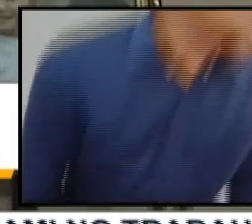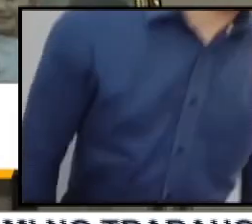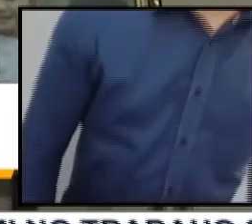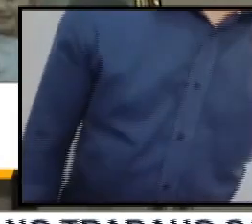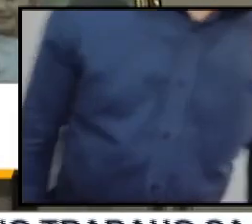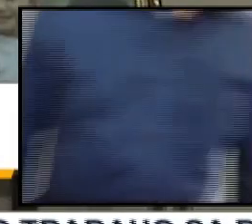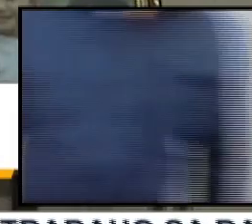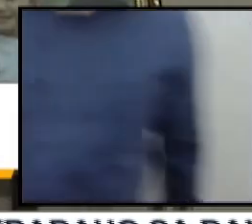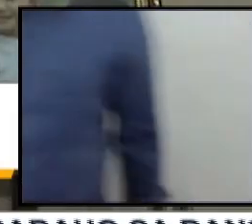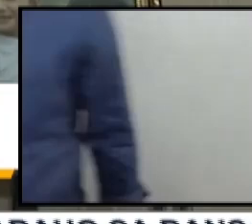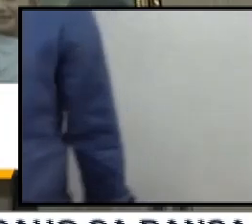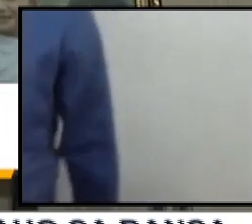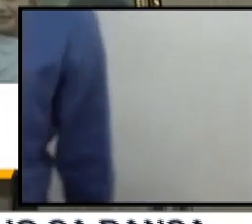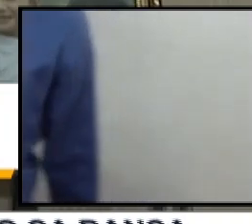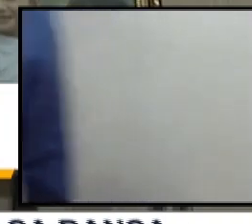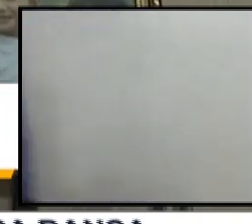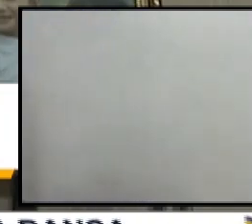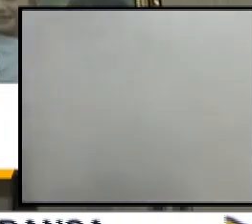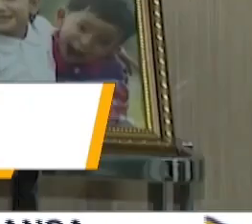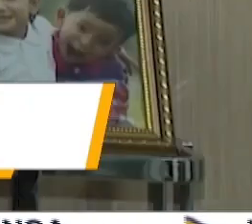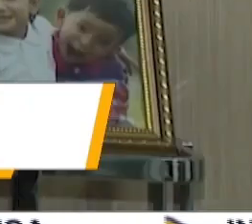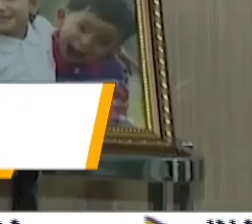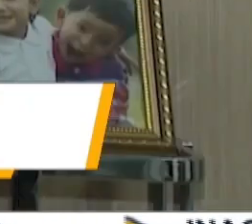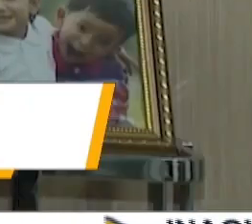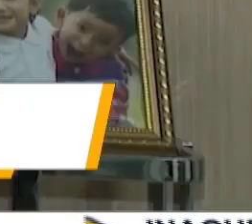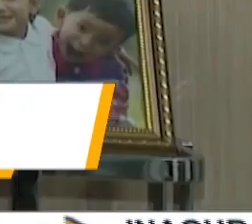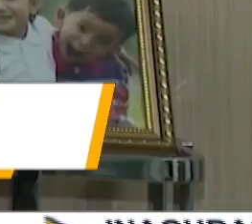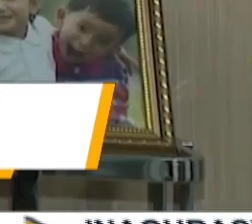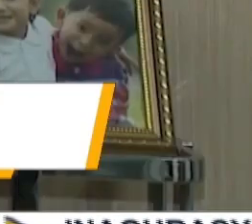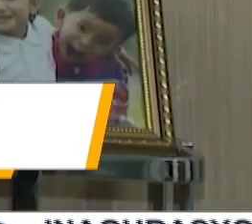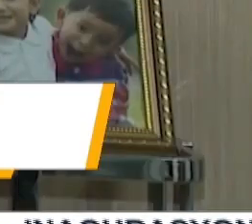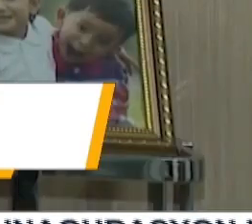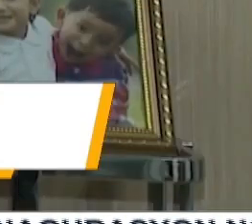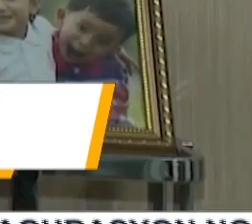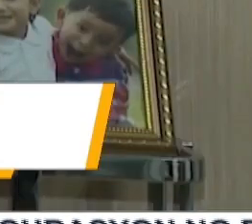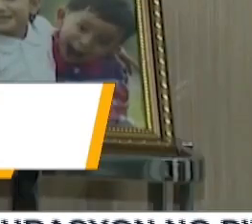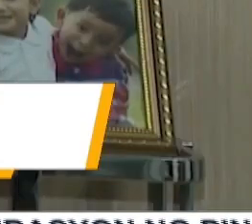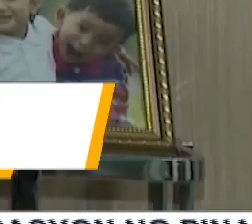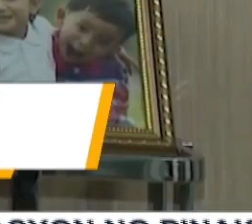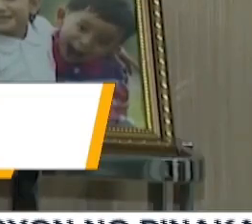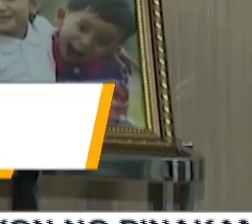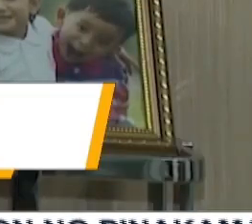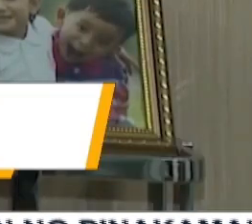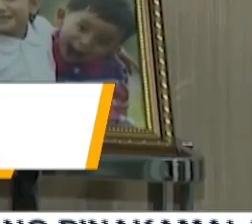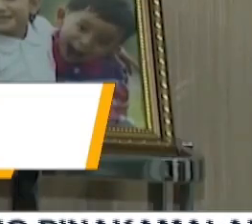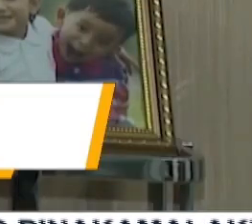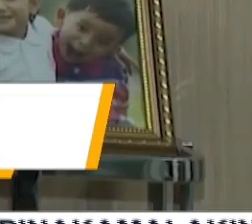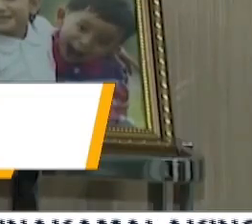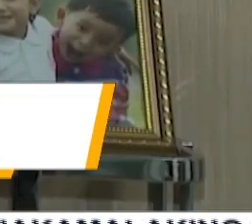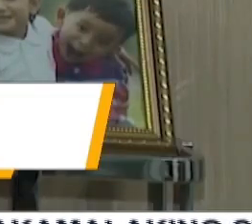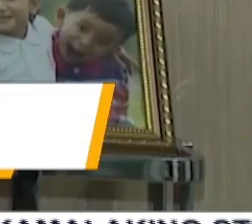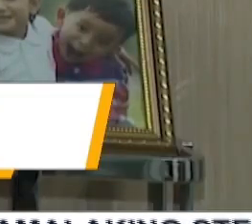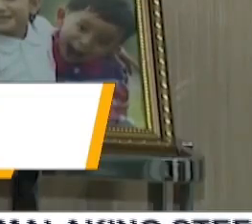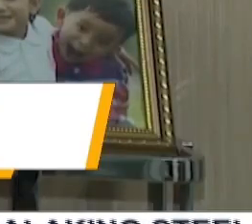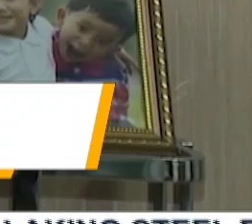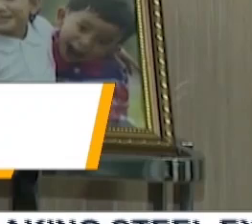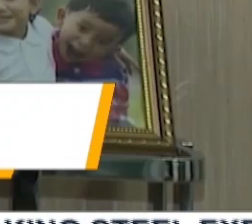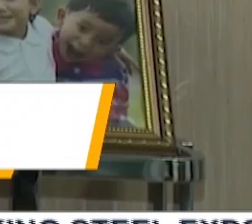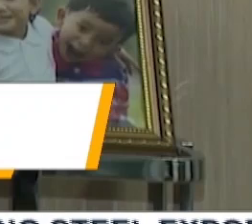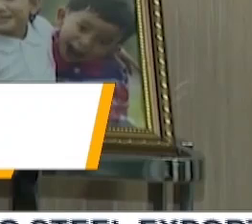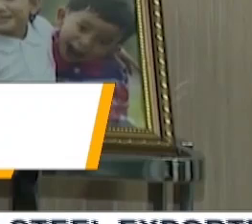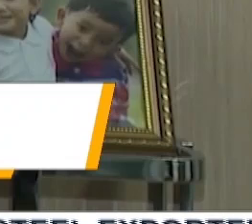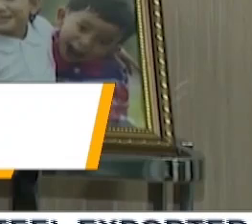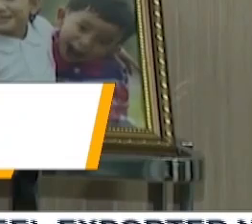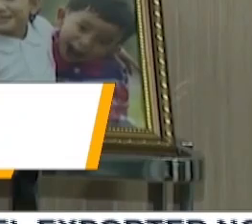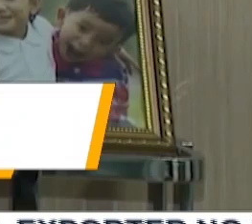marinding itinanggi ang paratang ng China. Sa isang pahayag, sinabi ni National Security Council spokesperson Jonathan Malaya na walang